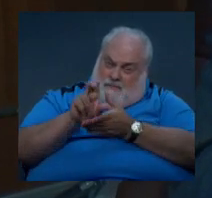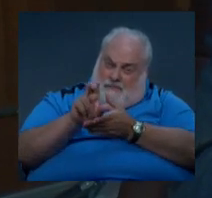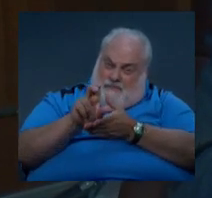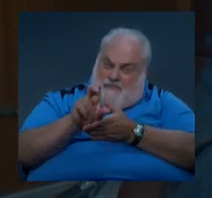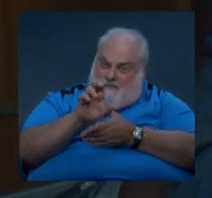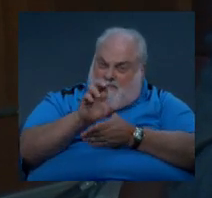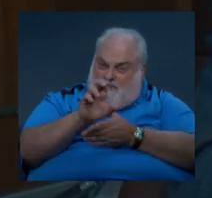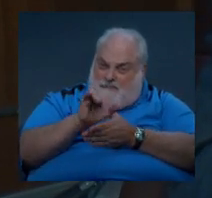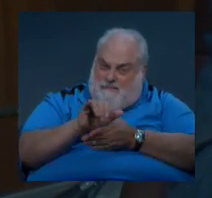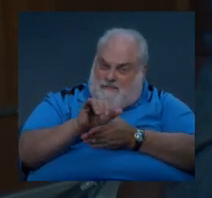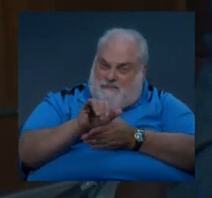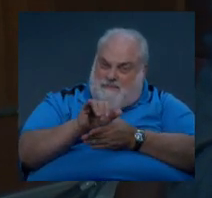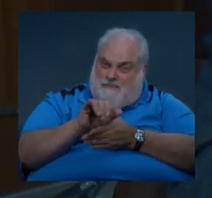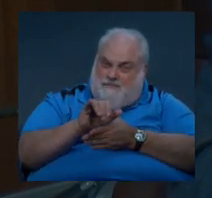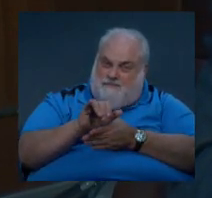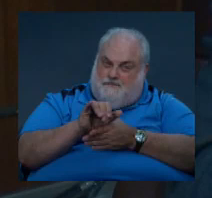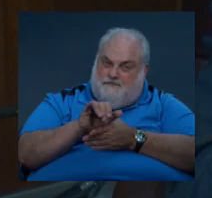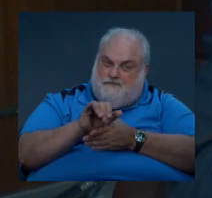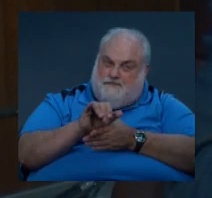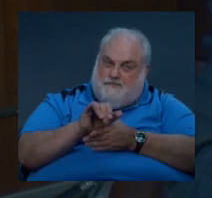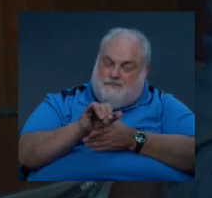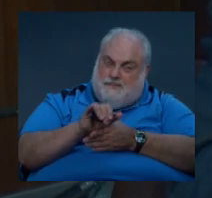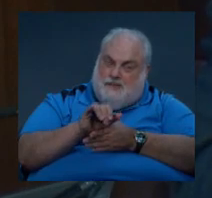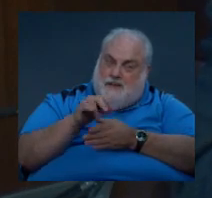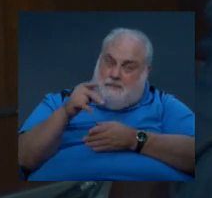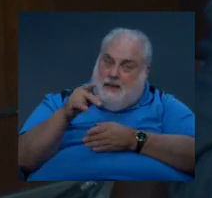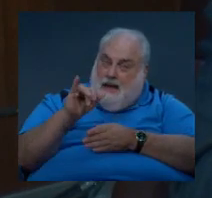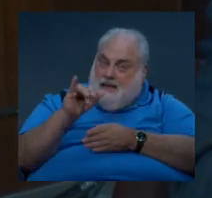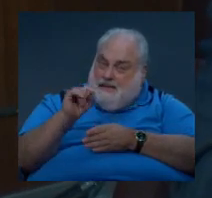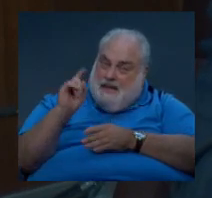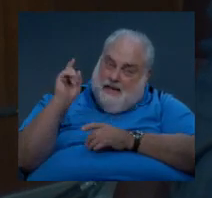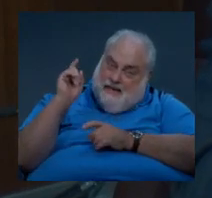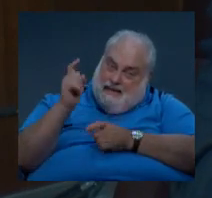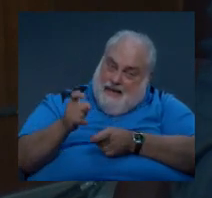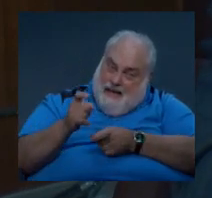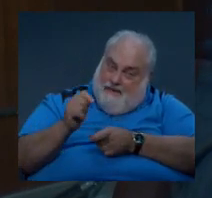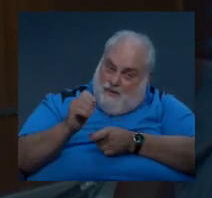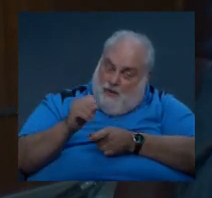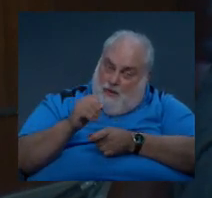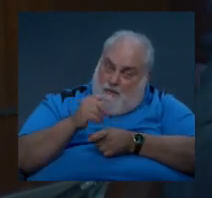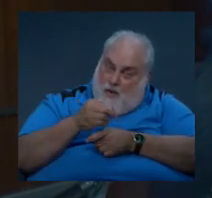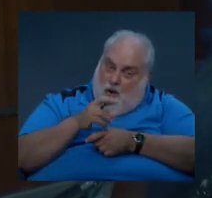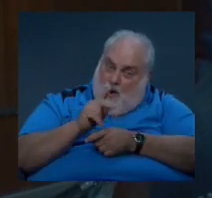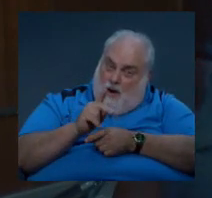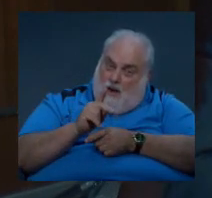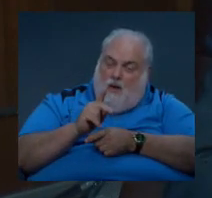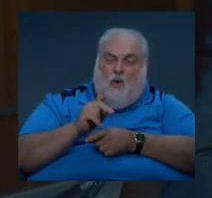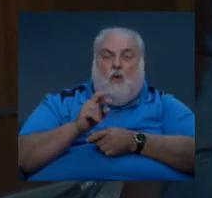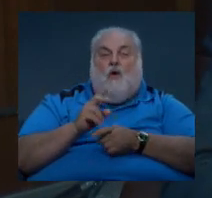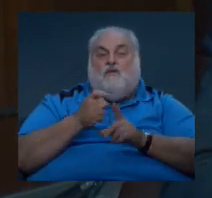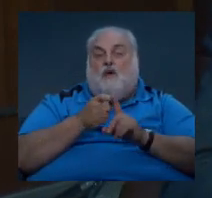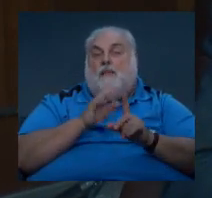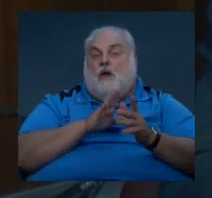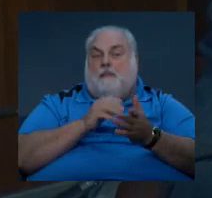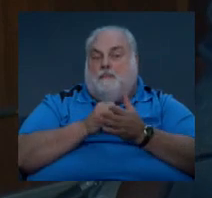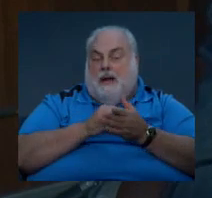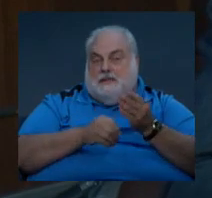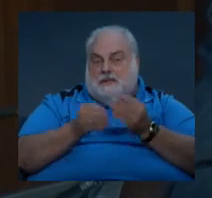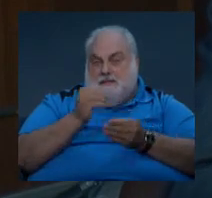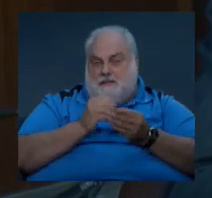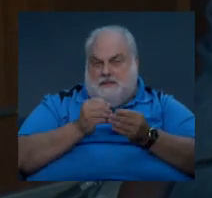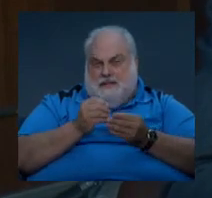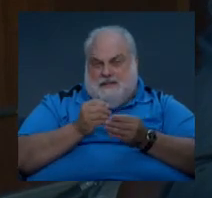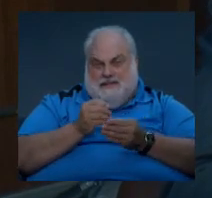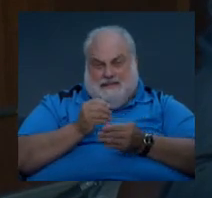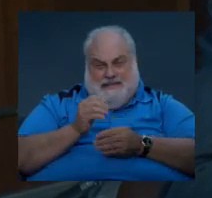that that Children, Youth, and Families and PIT gave to Parks and Rec, or did it come out of the Parks and Rec budget? Because there's